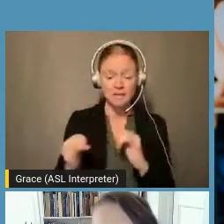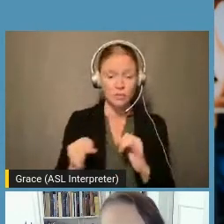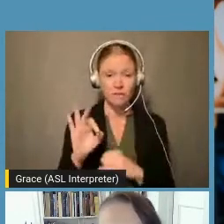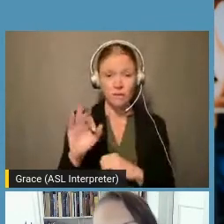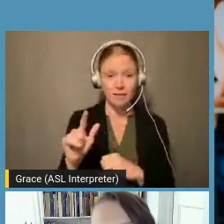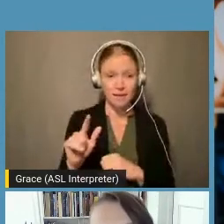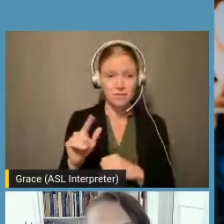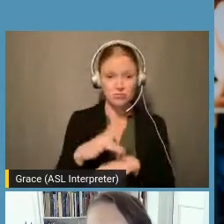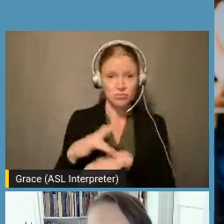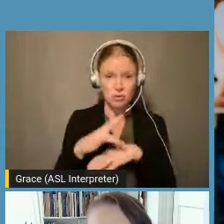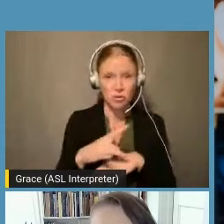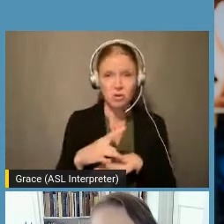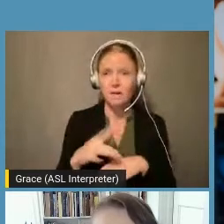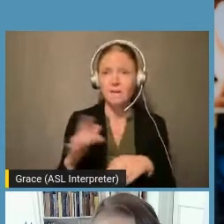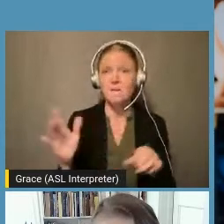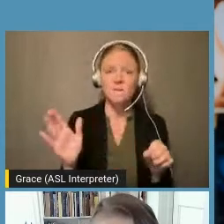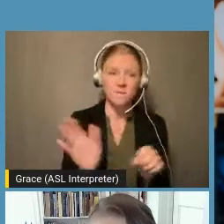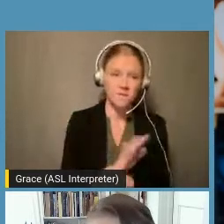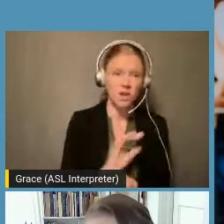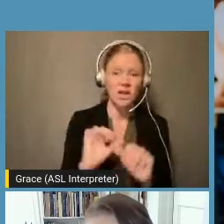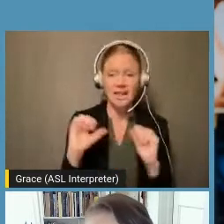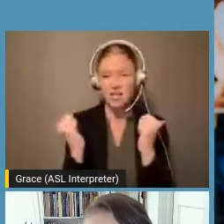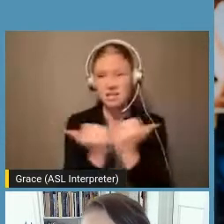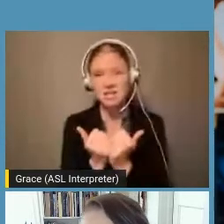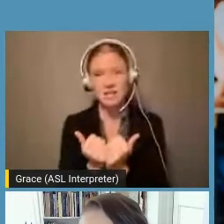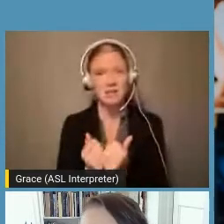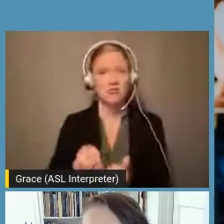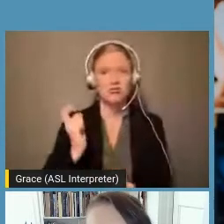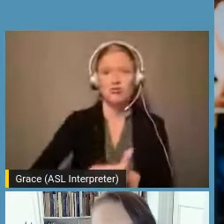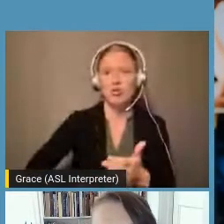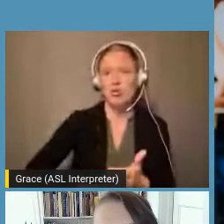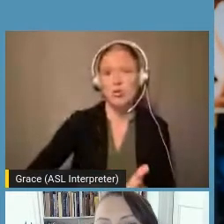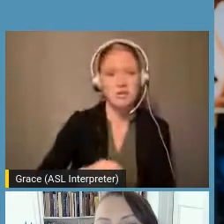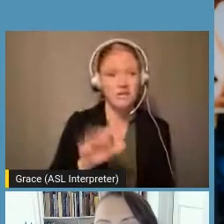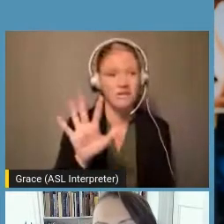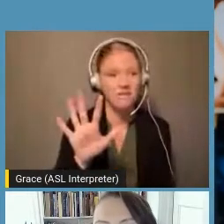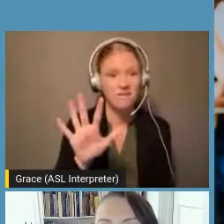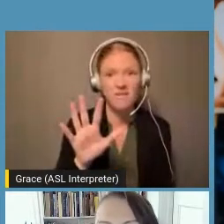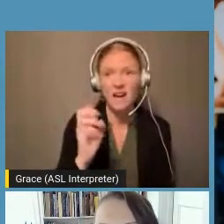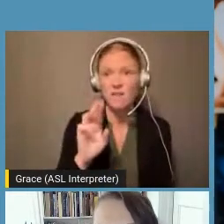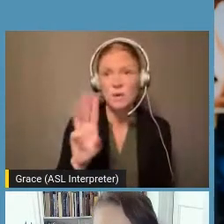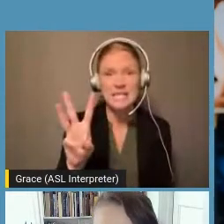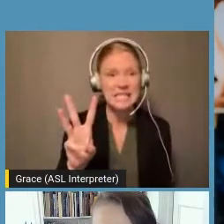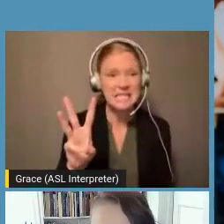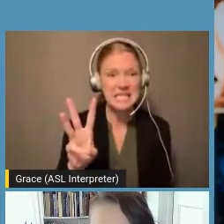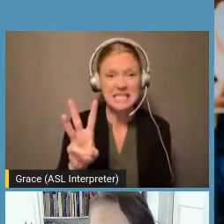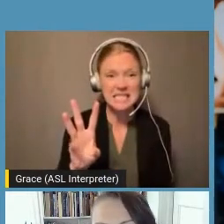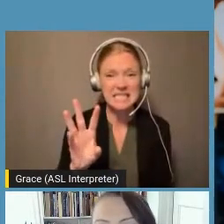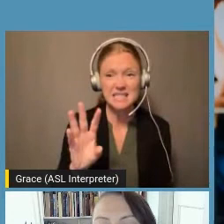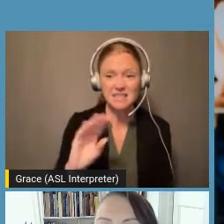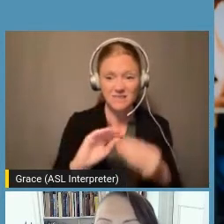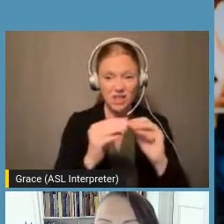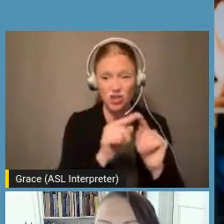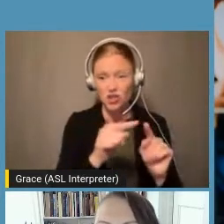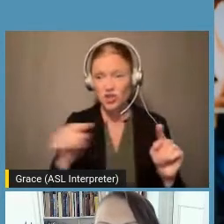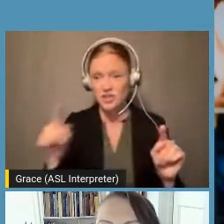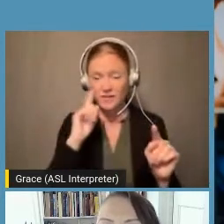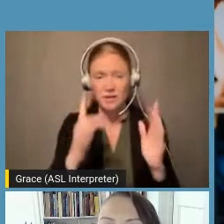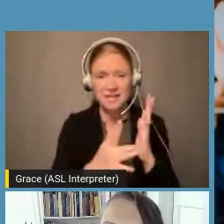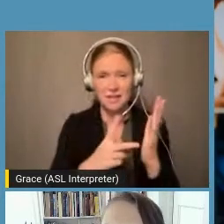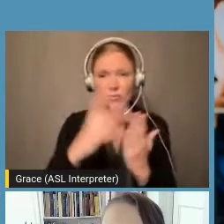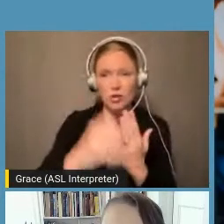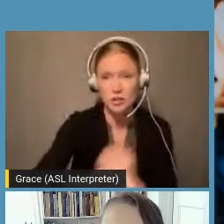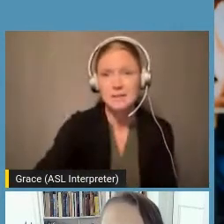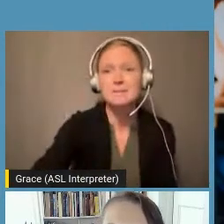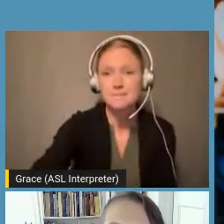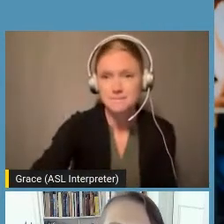to a full-on agency that might charge, 5 or 6 figures for a technical project. So